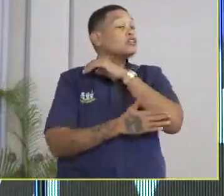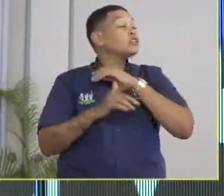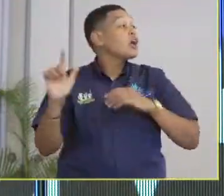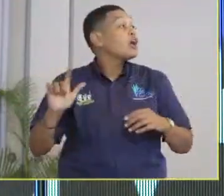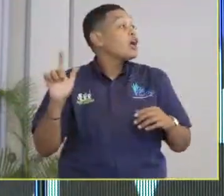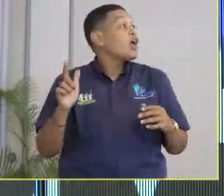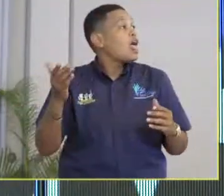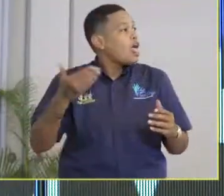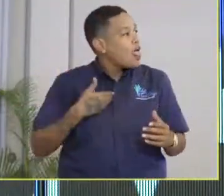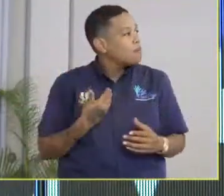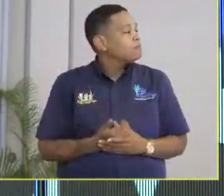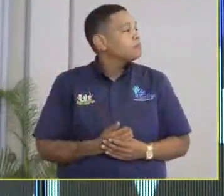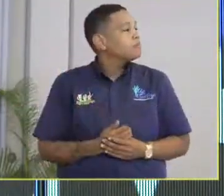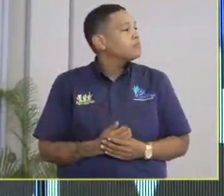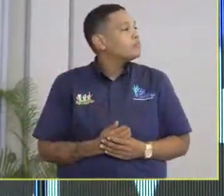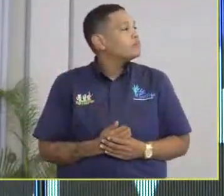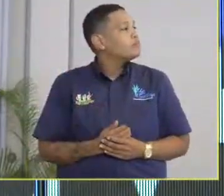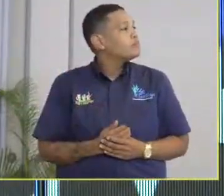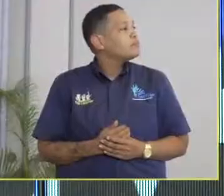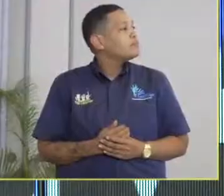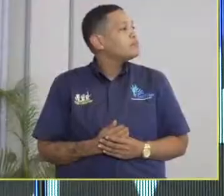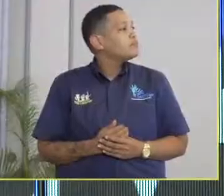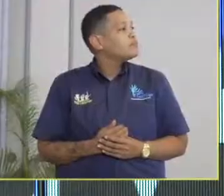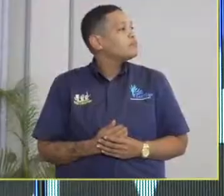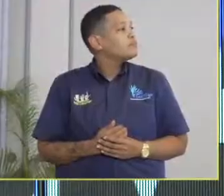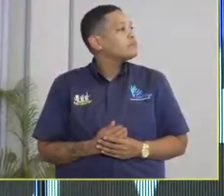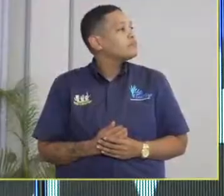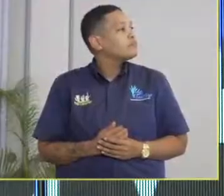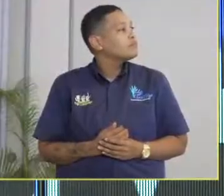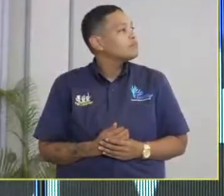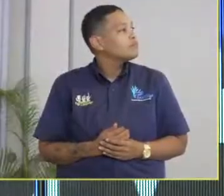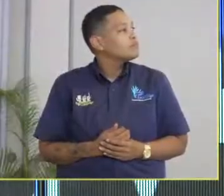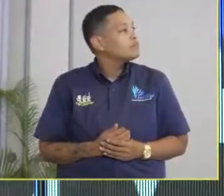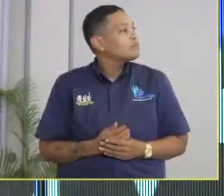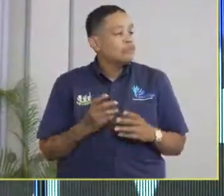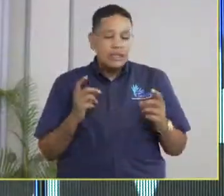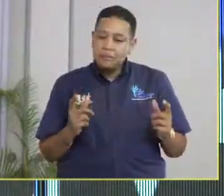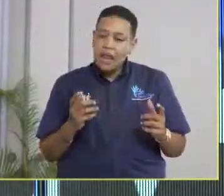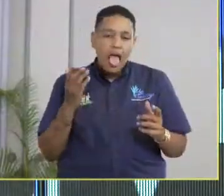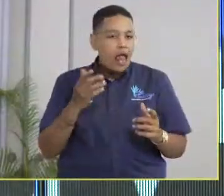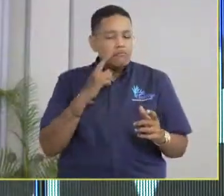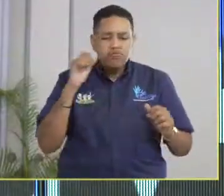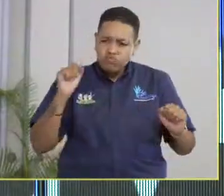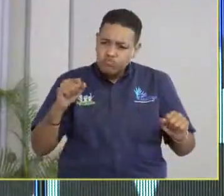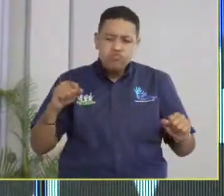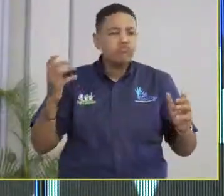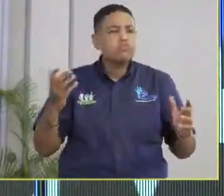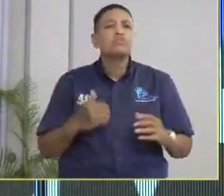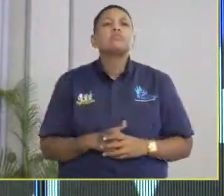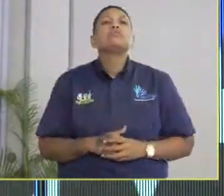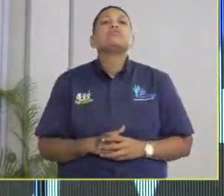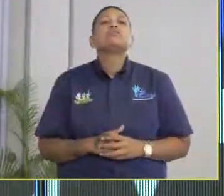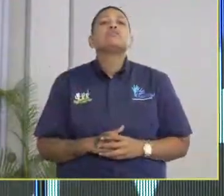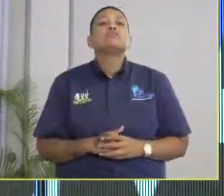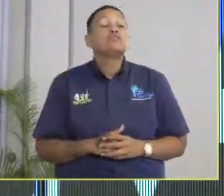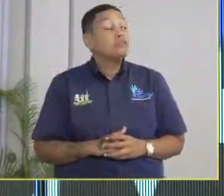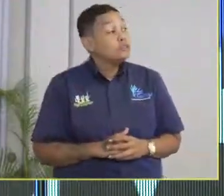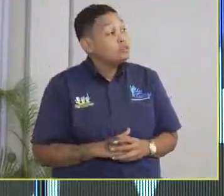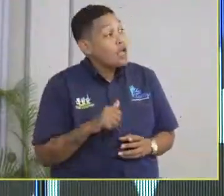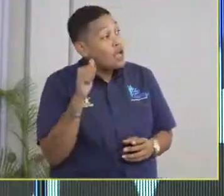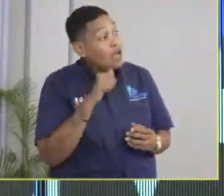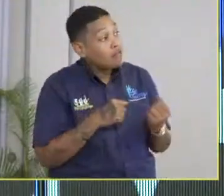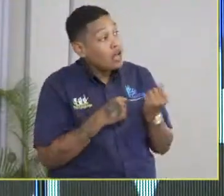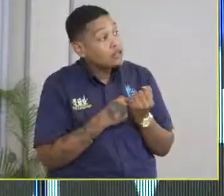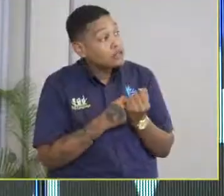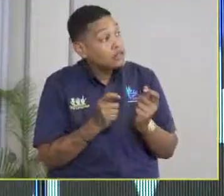so helpful, immediately helpful, said of course, and every assistance has been